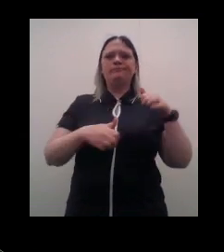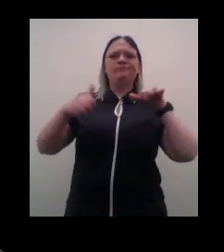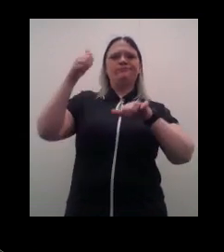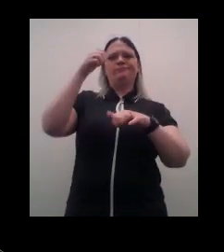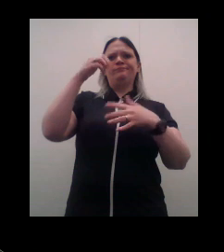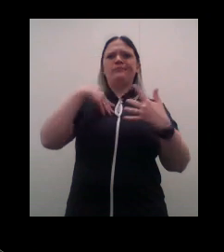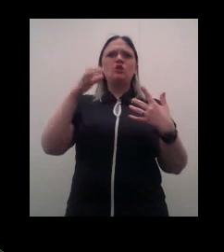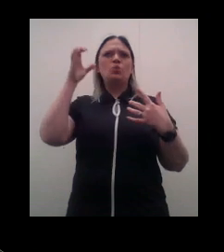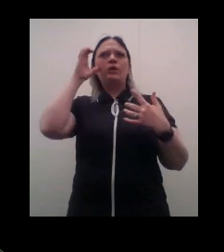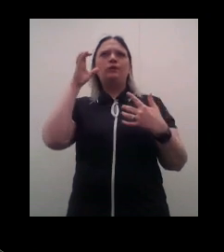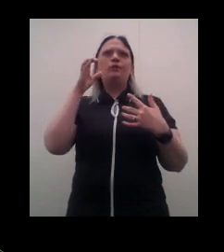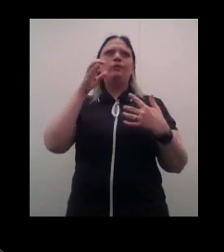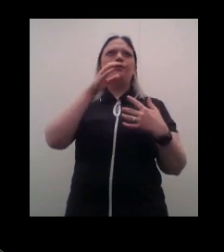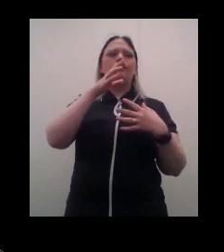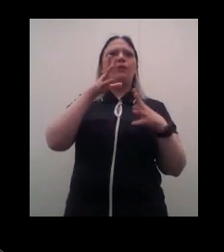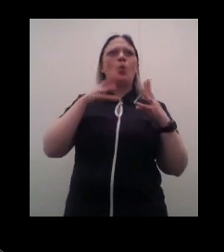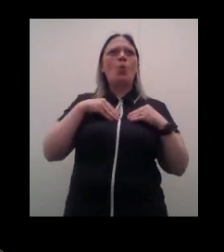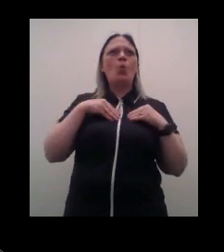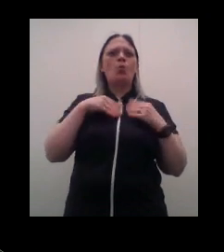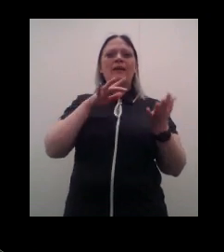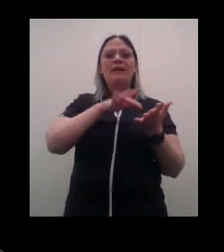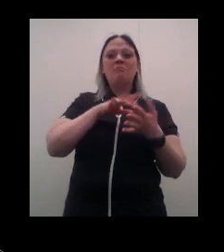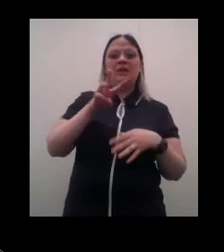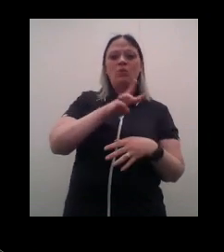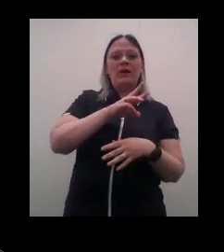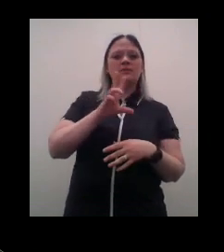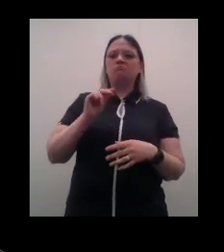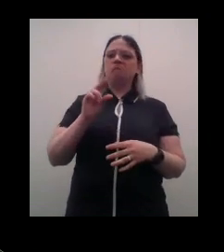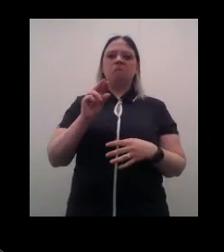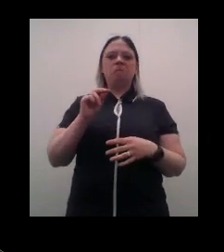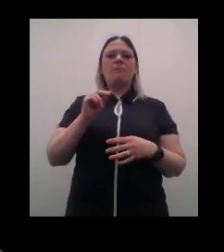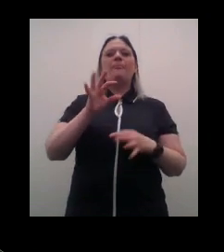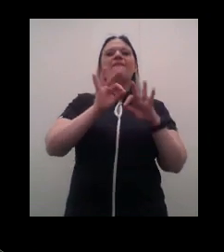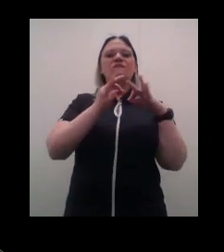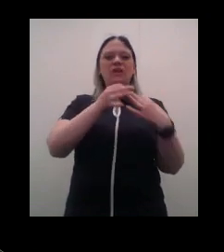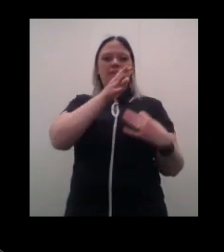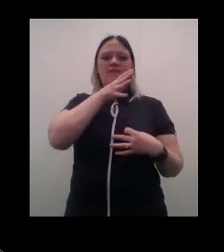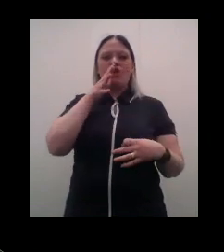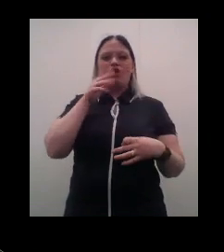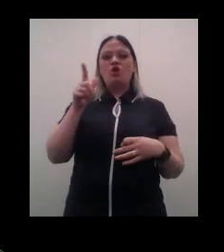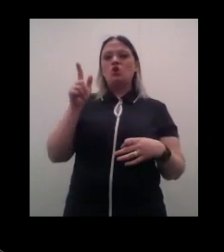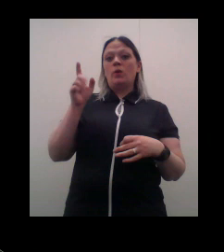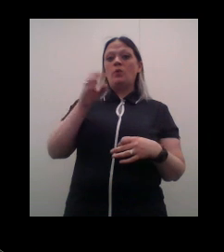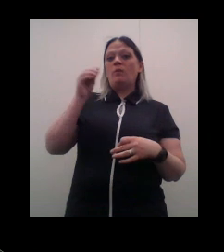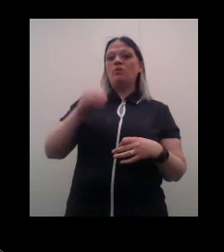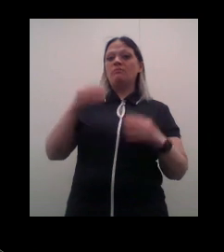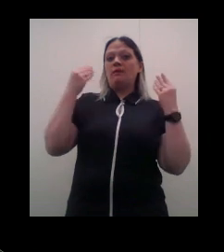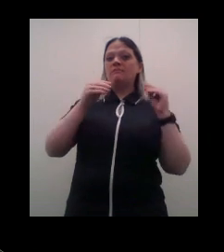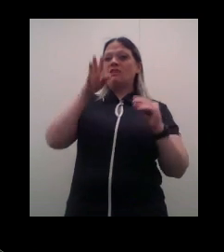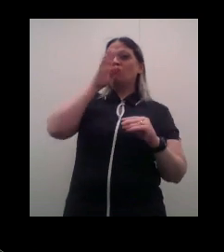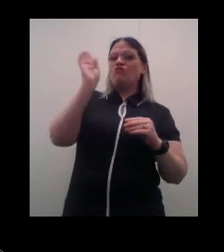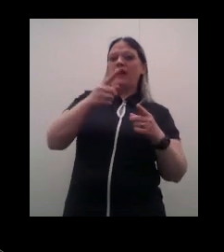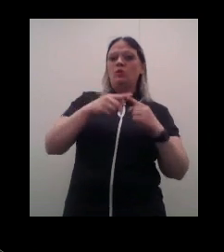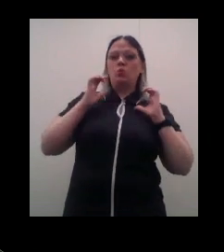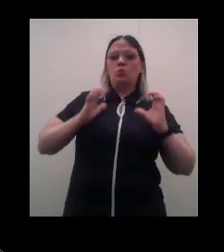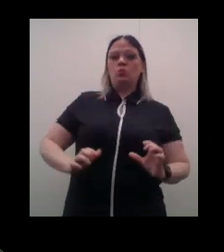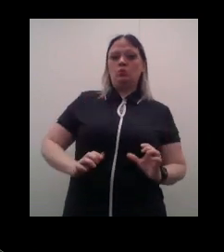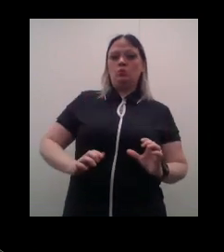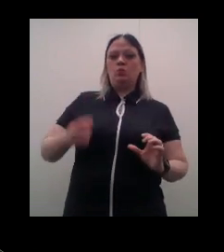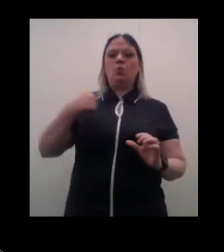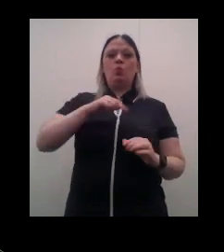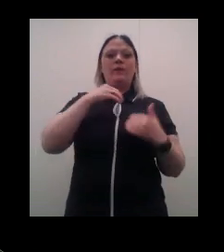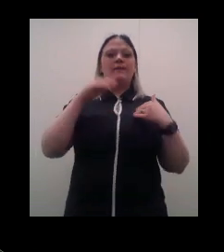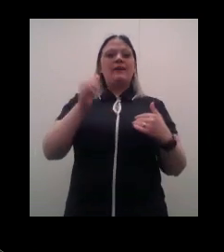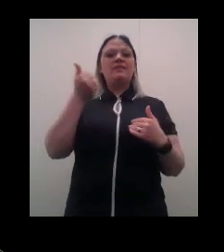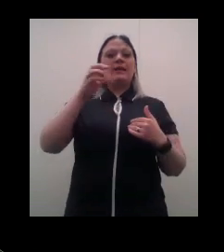hear of that own the farms in the Midwest. Ours are family farms, and 21% of them sell directly to consumers. And we have